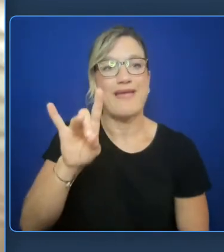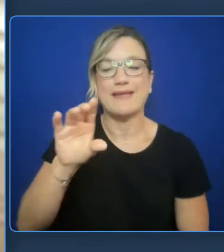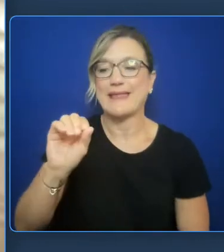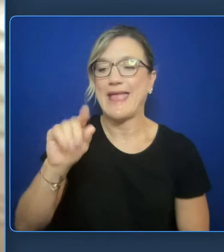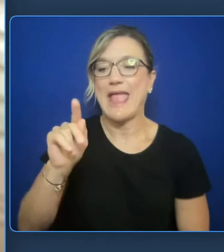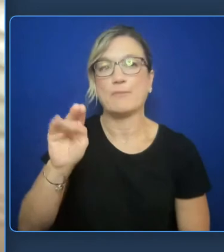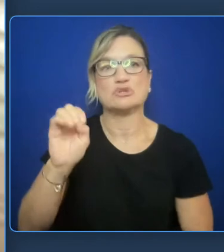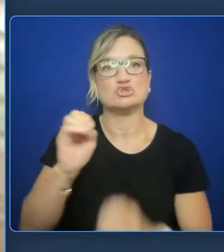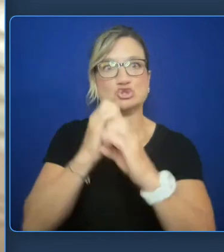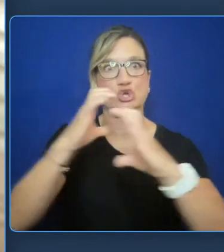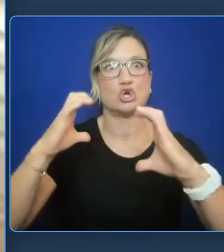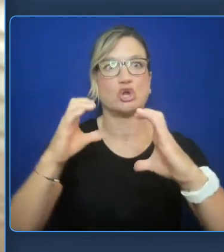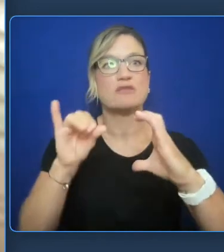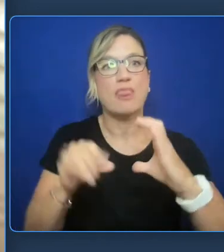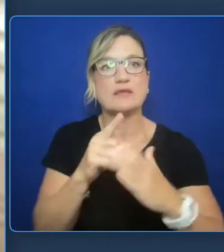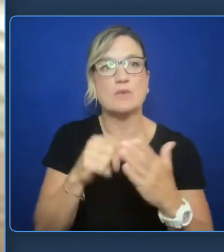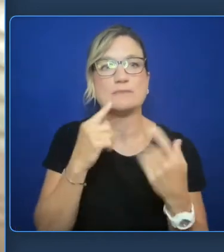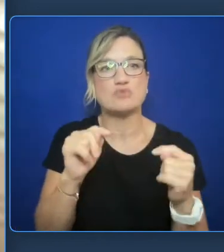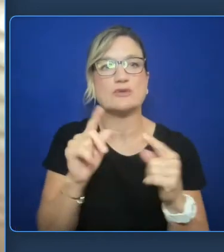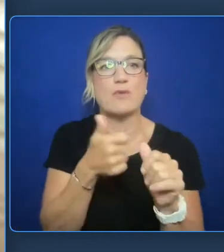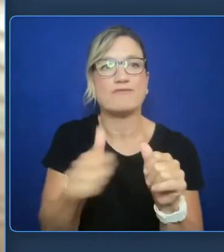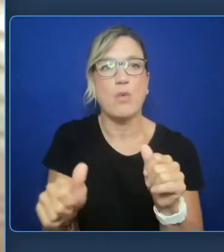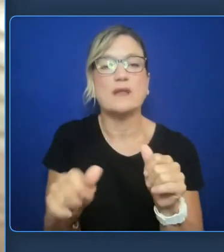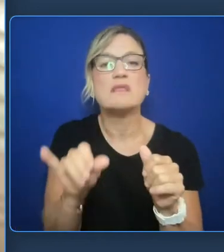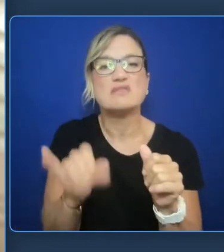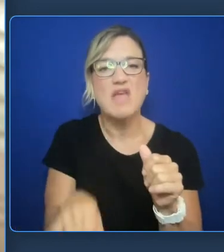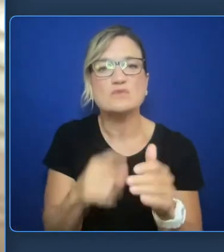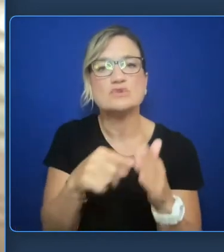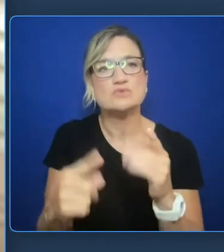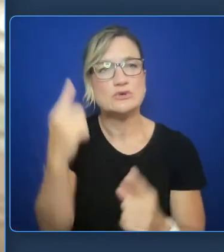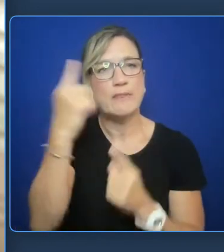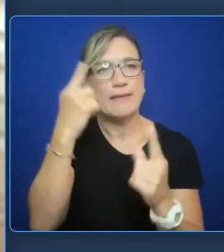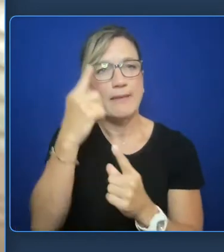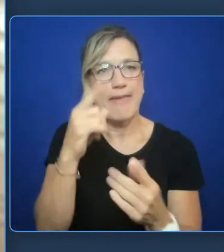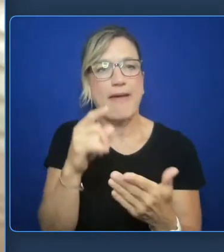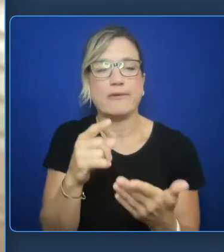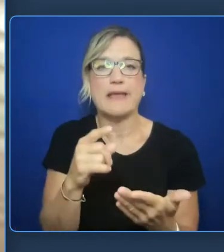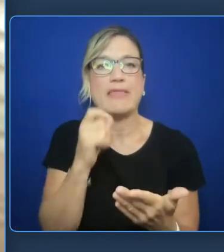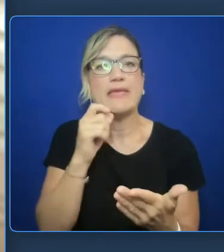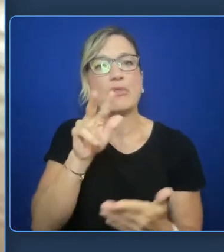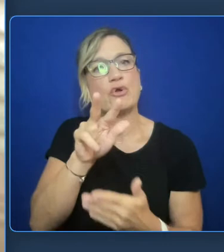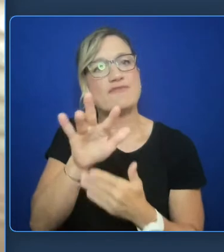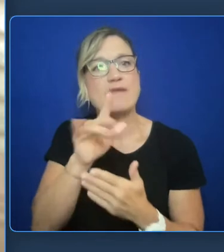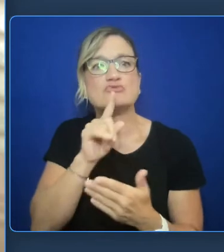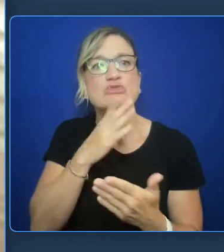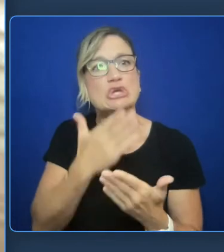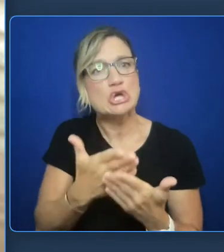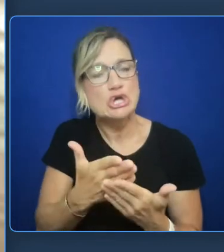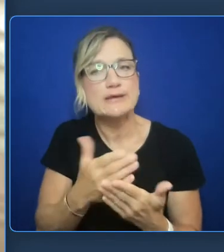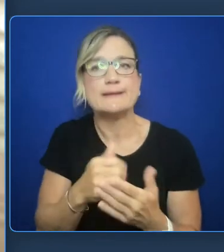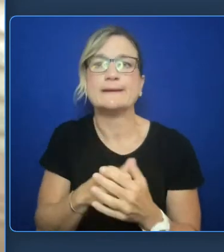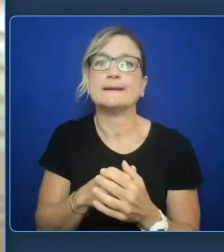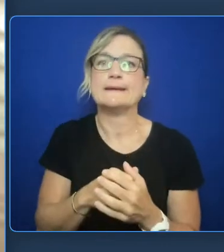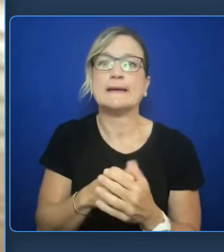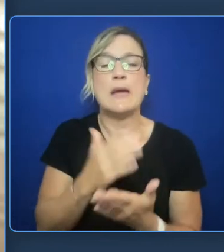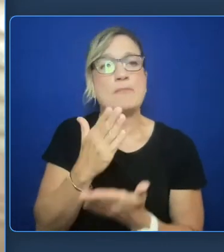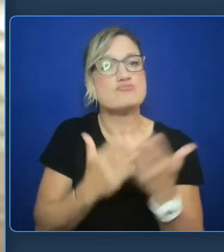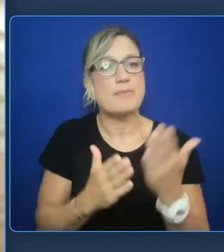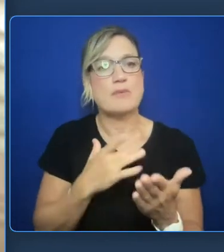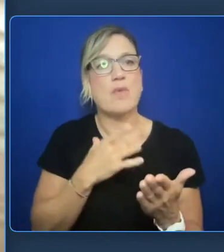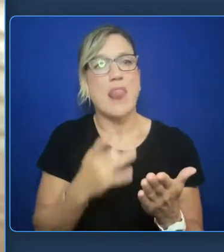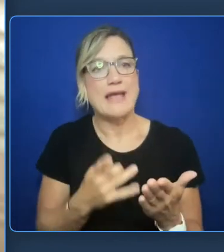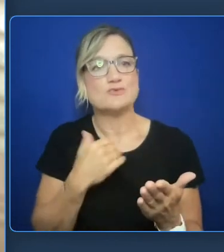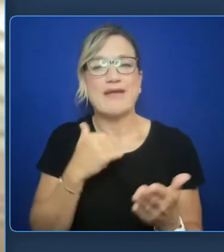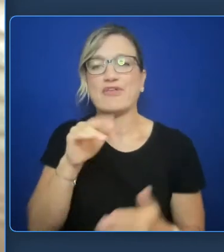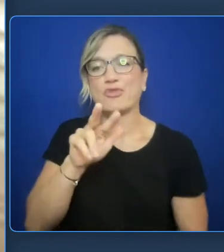And so that's what I'm trying to avoid there. So those are the things to kind of think about there. I think the 35 is really good. I probably would love to